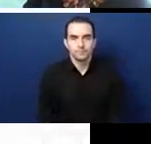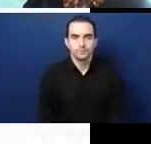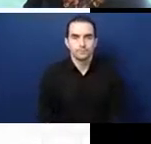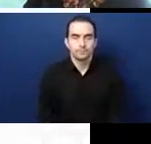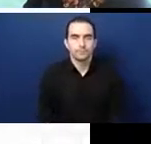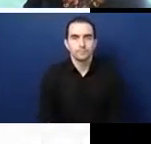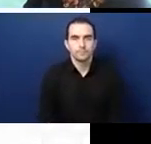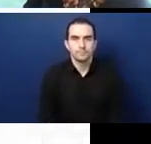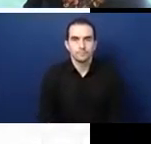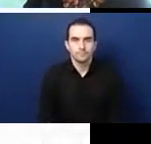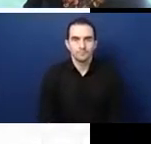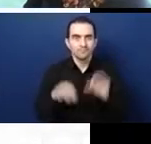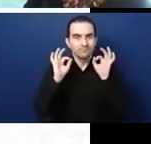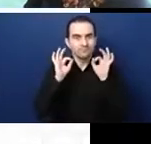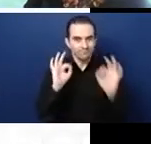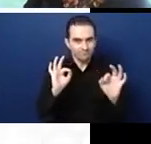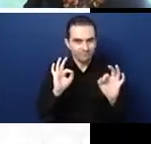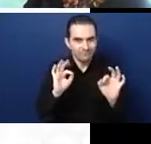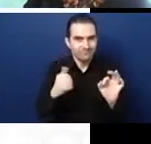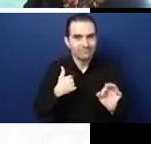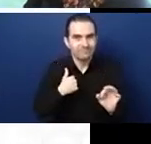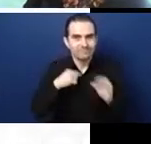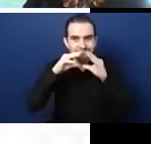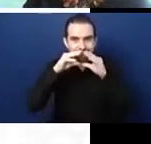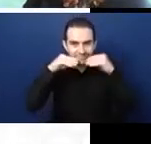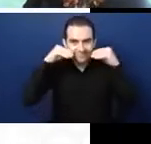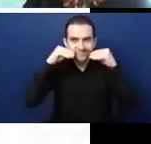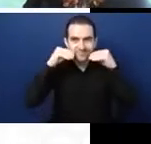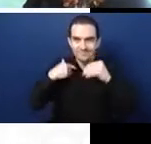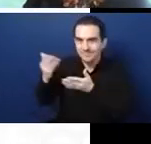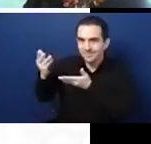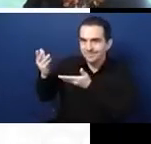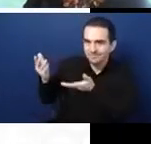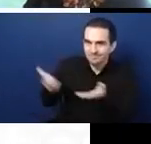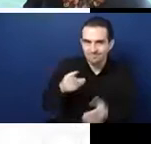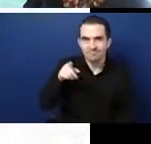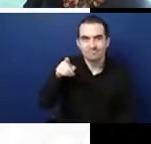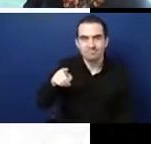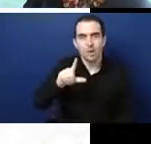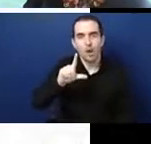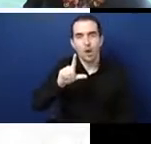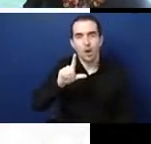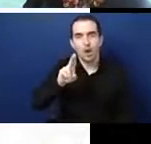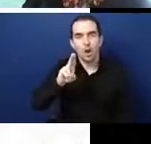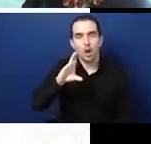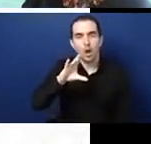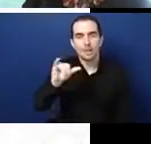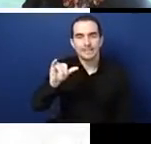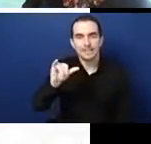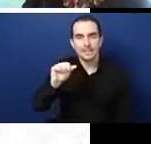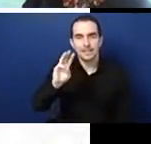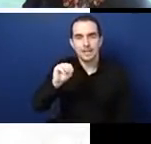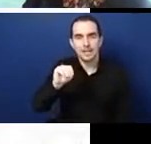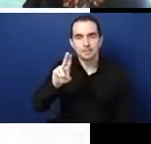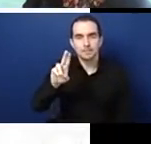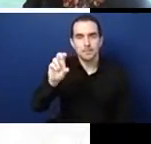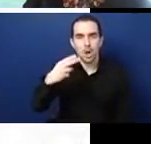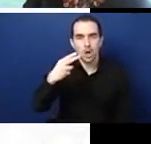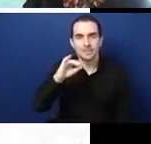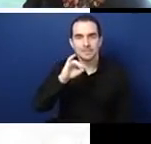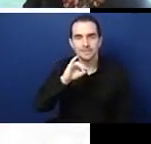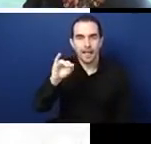for site savers in East and Southern Africa and based in